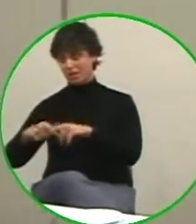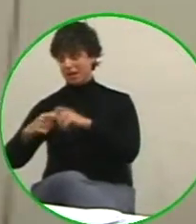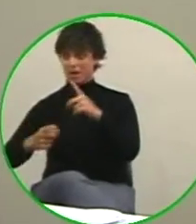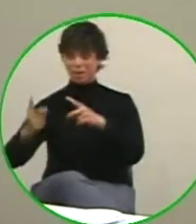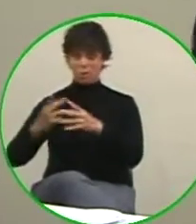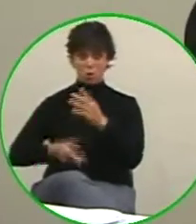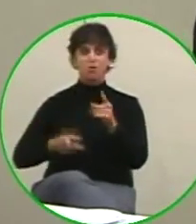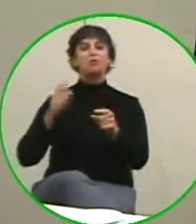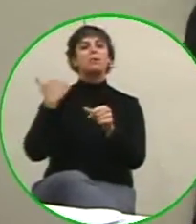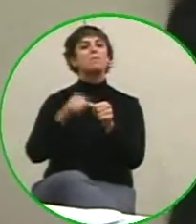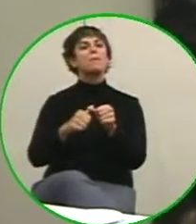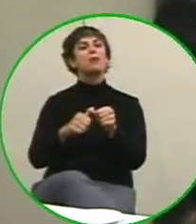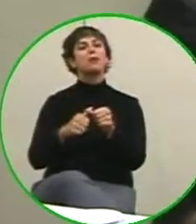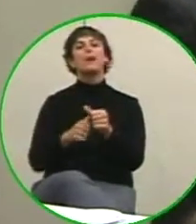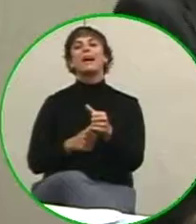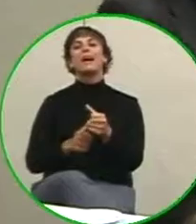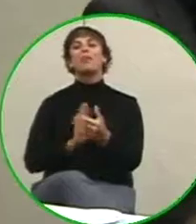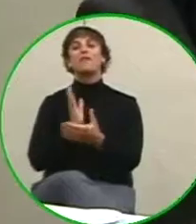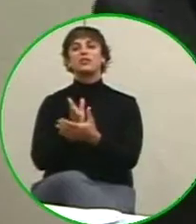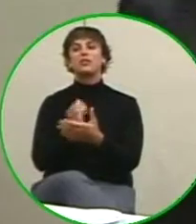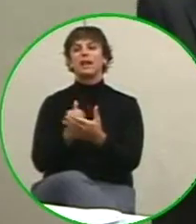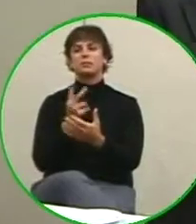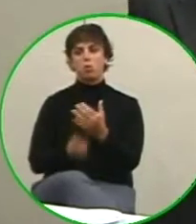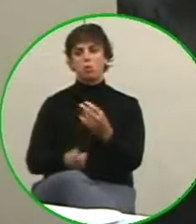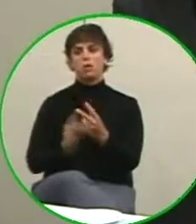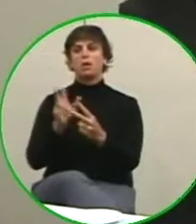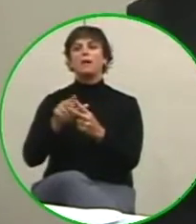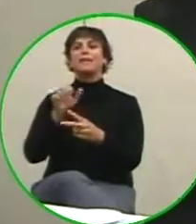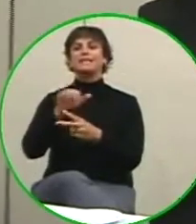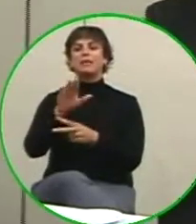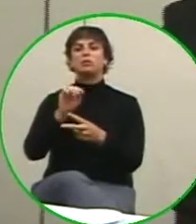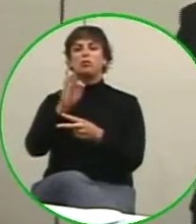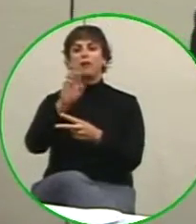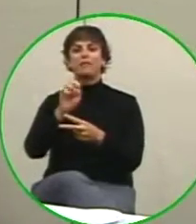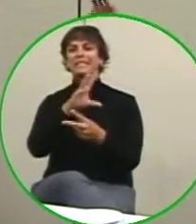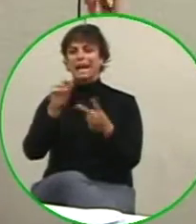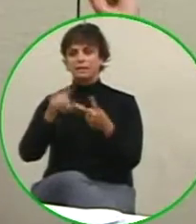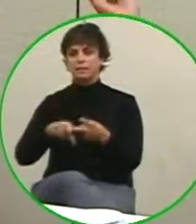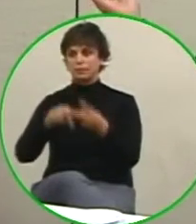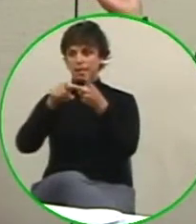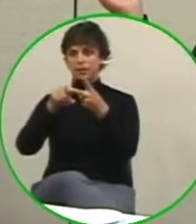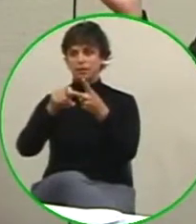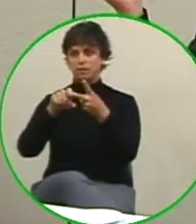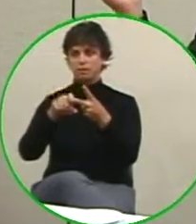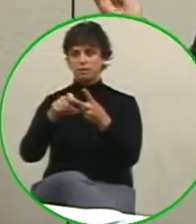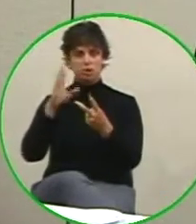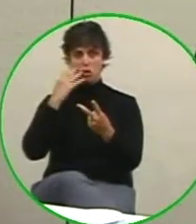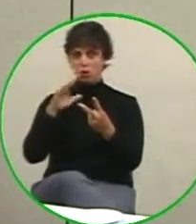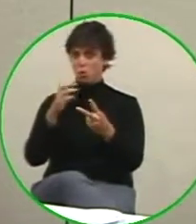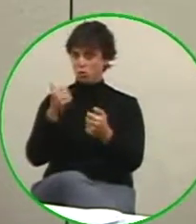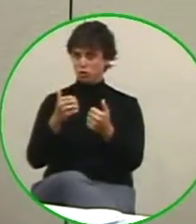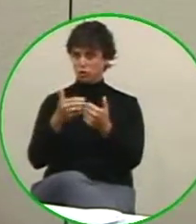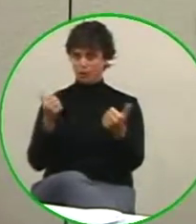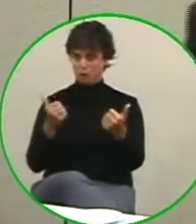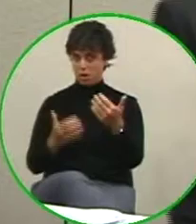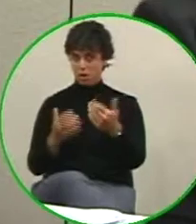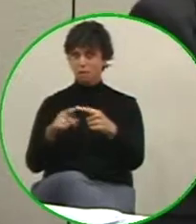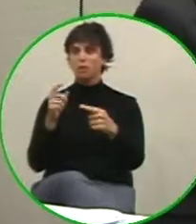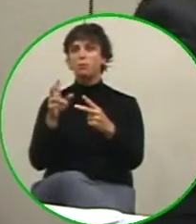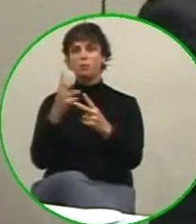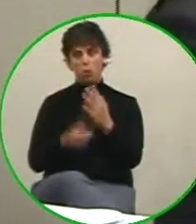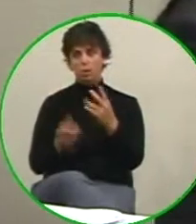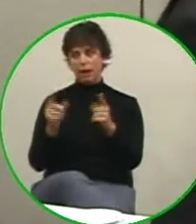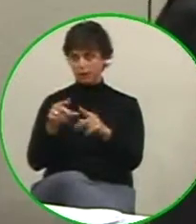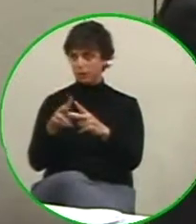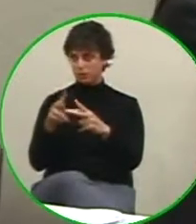Remember, the intervention is a package here. It's sent to the office and suspended. It's going to be hard. You don't know which to separate out, but those two things